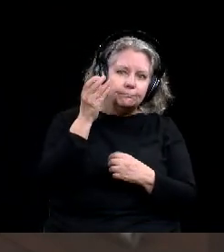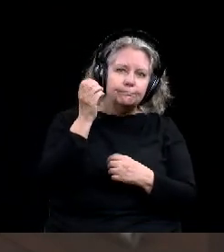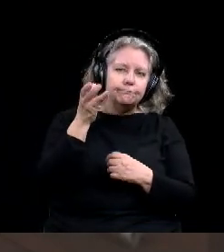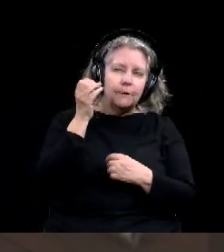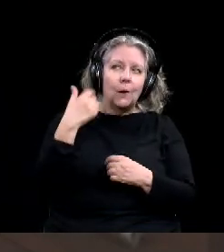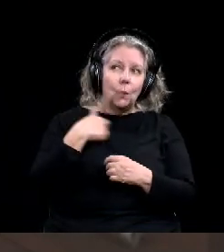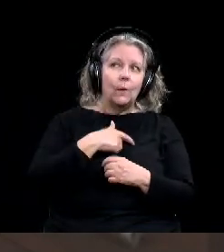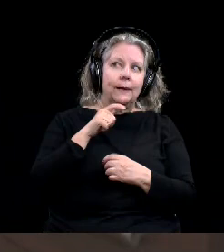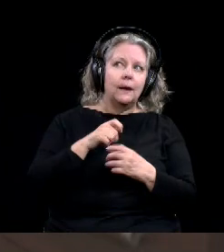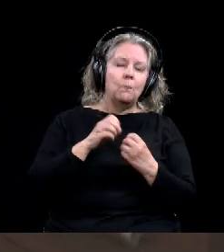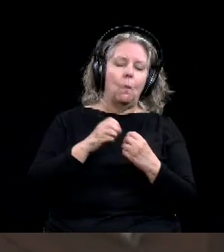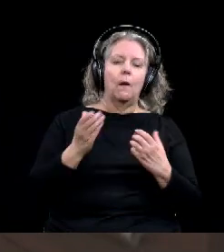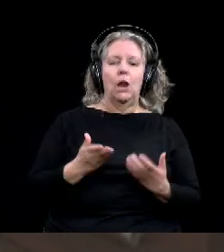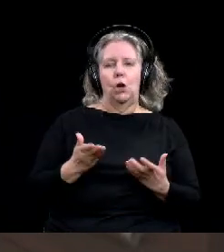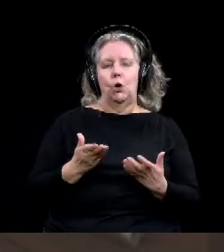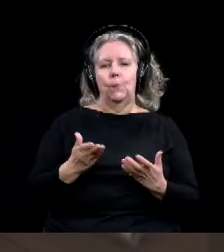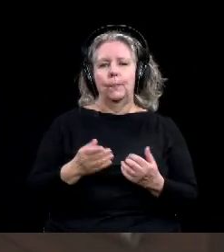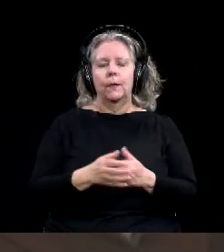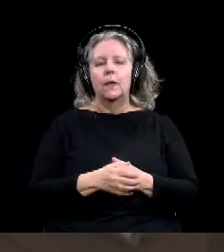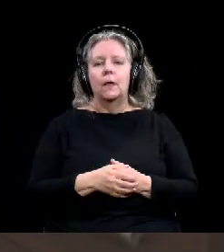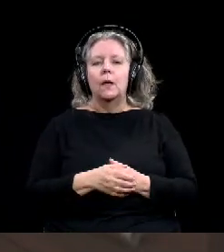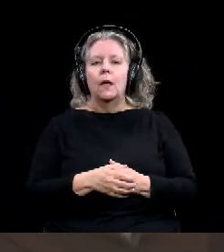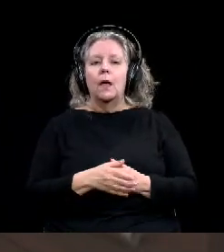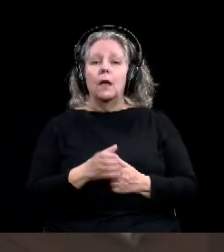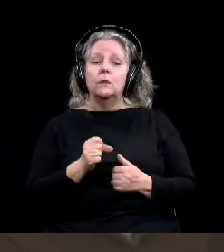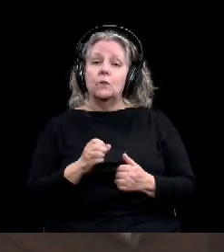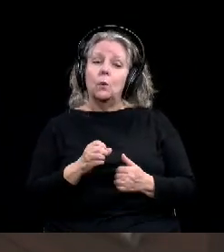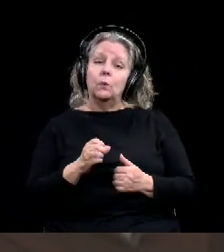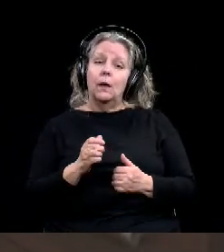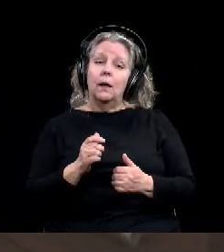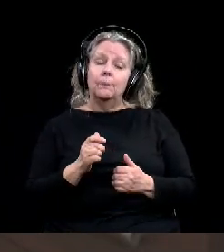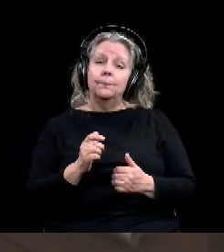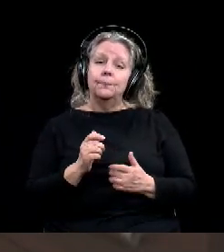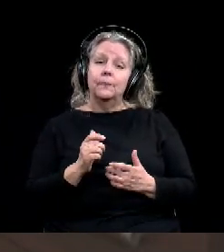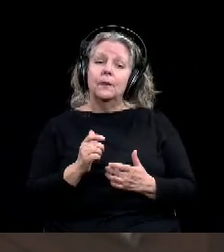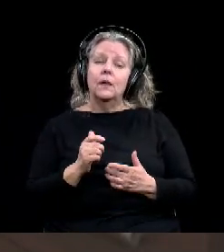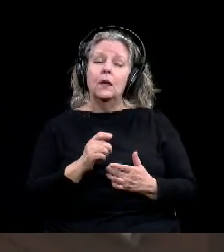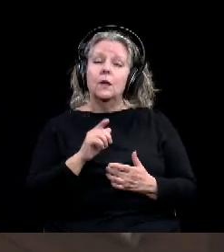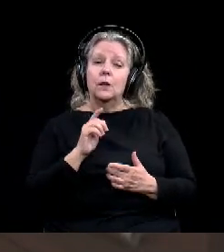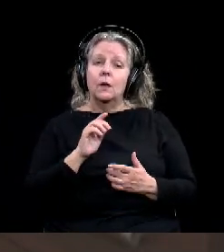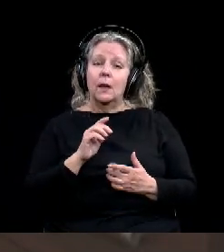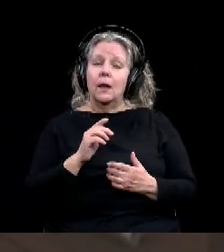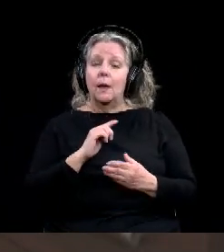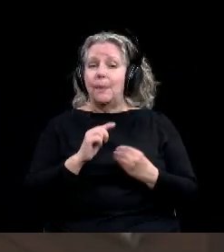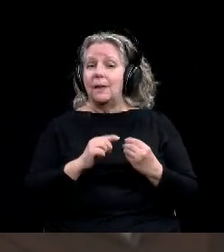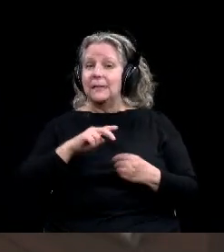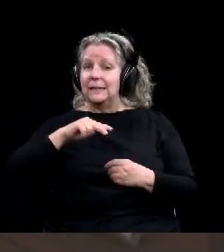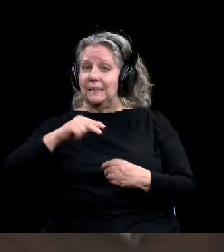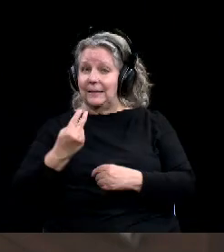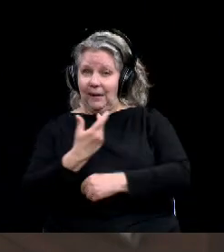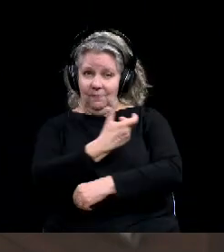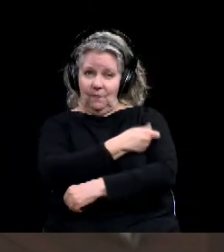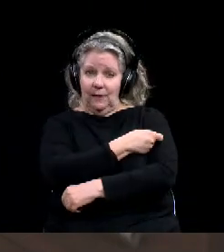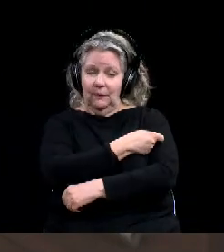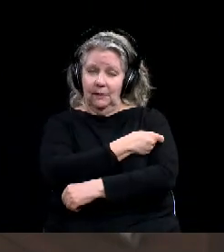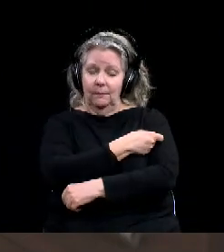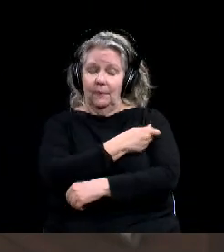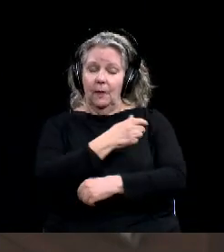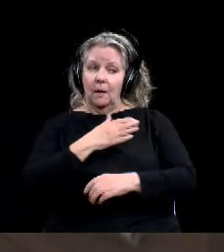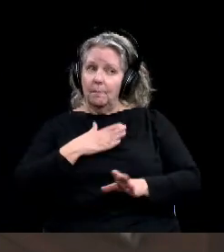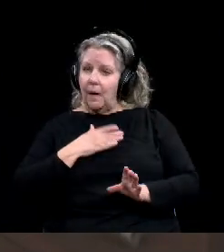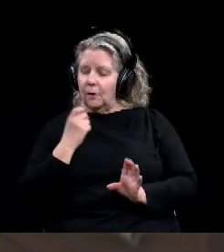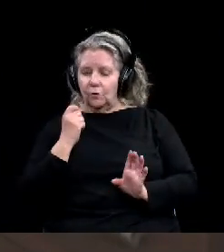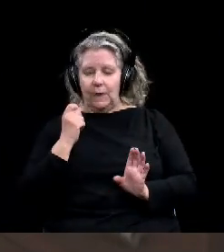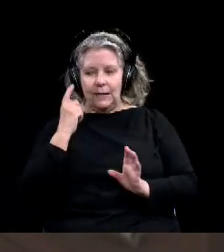vaccines, the way my understanding, and anyone on the panel can step in here if I misstate this,